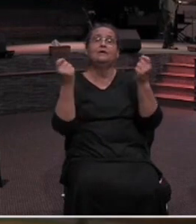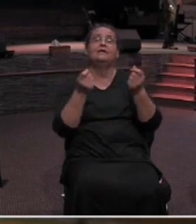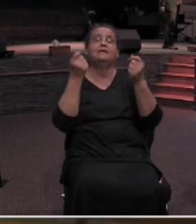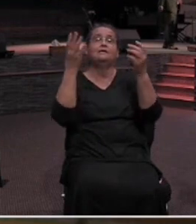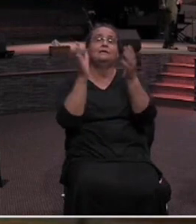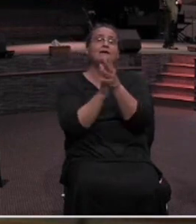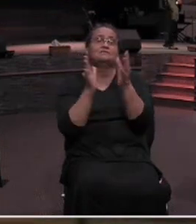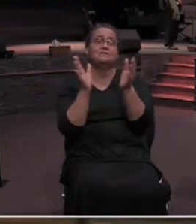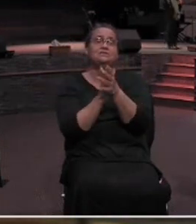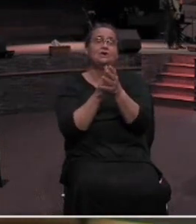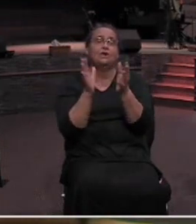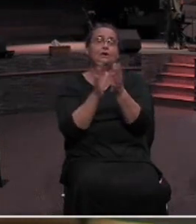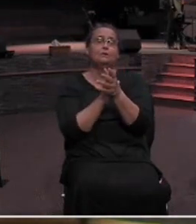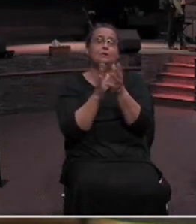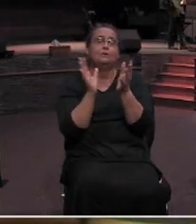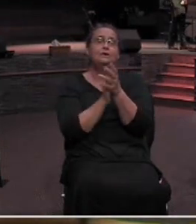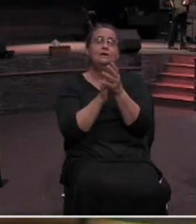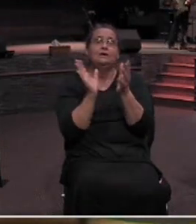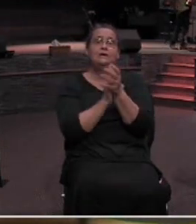victory.